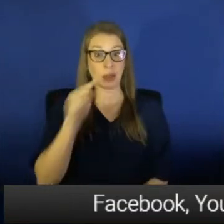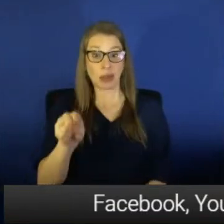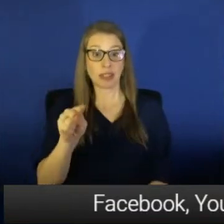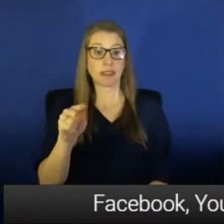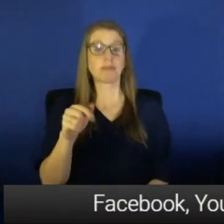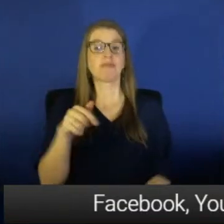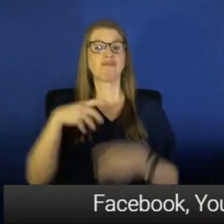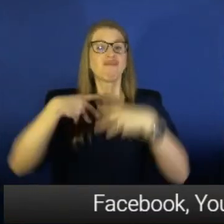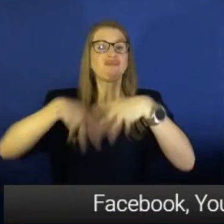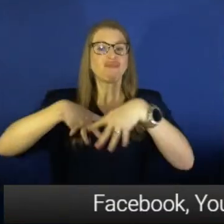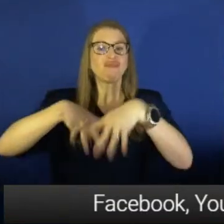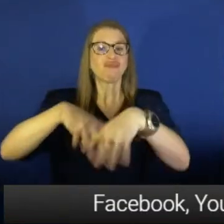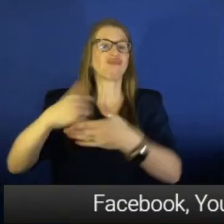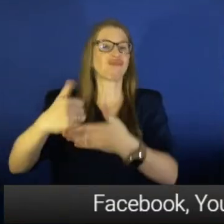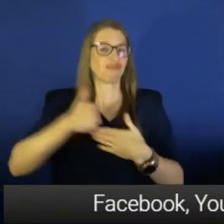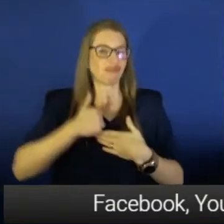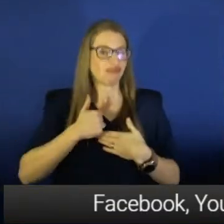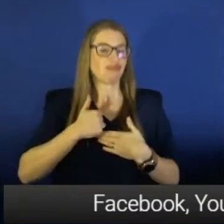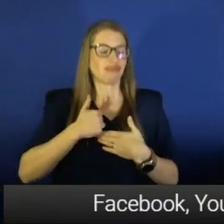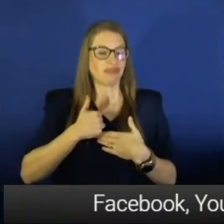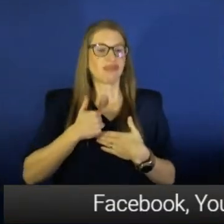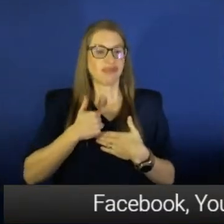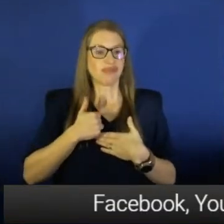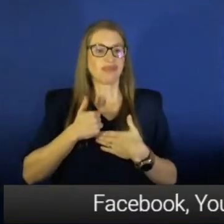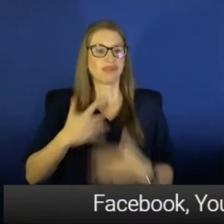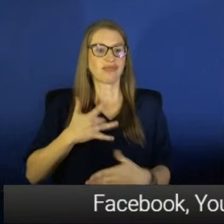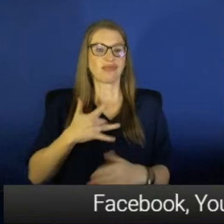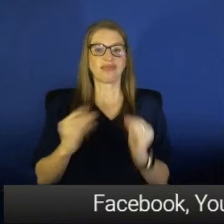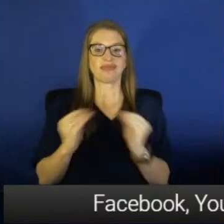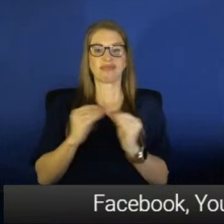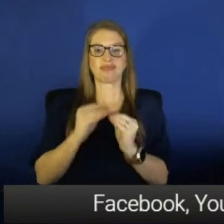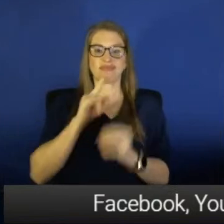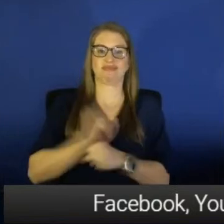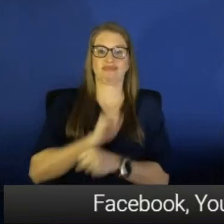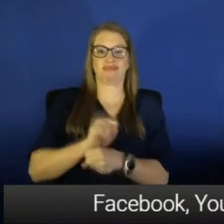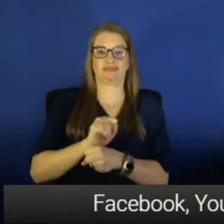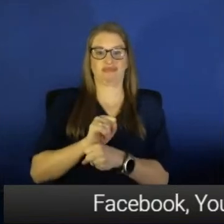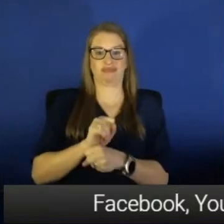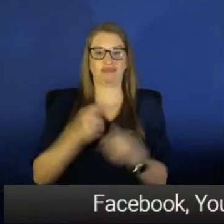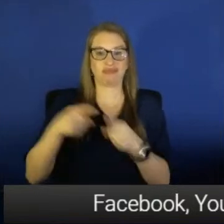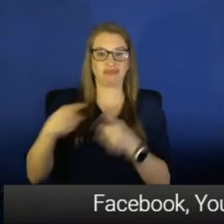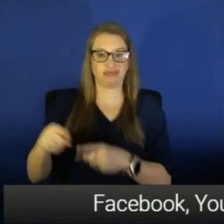definitely kind of helped make this feel more realistic. It was